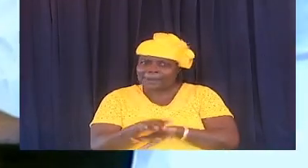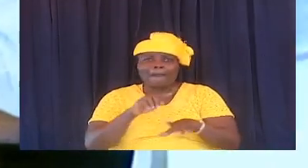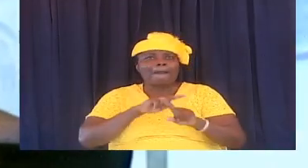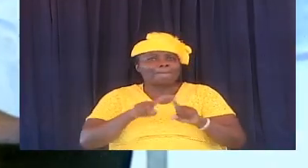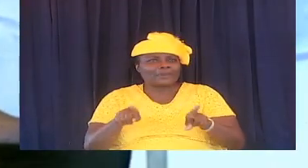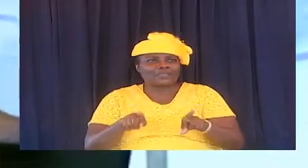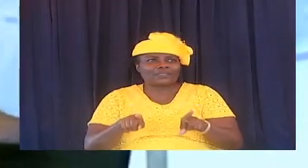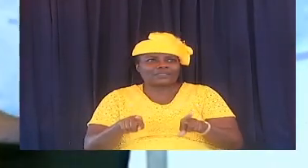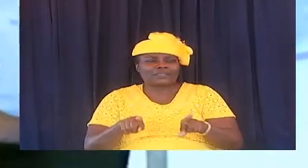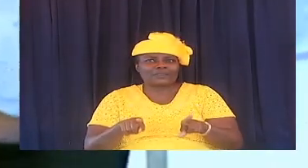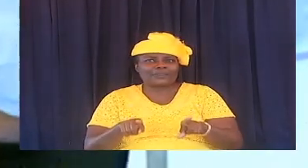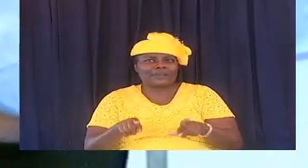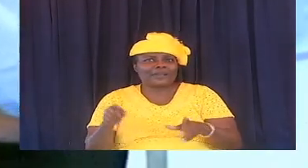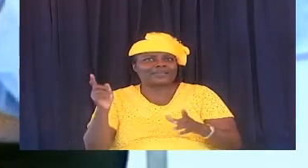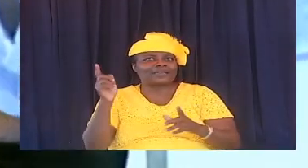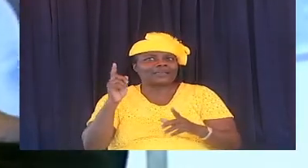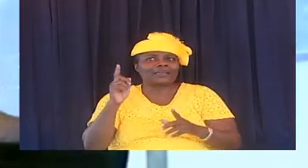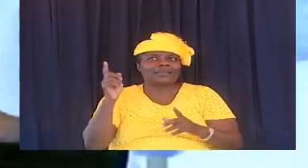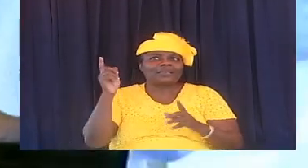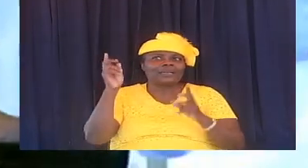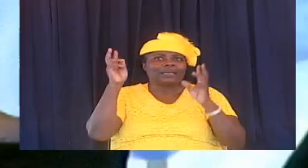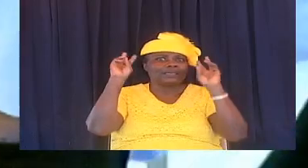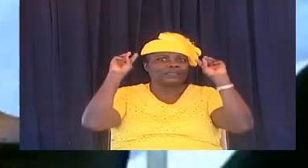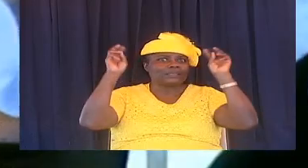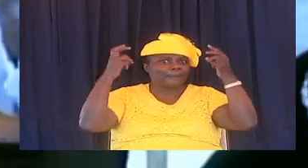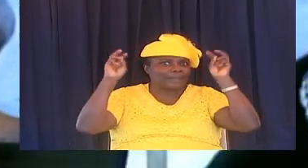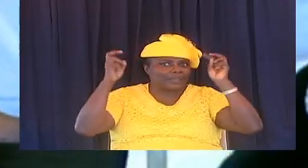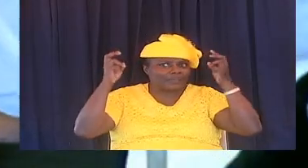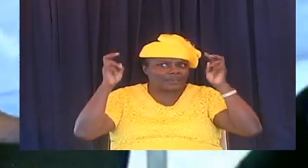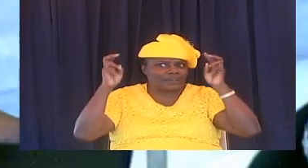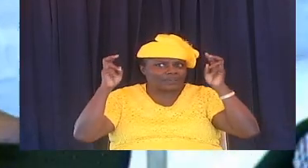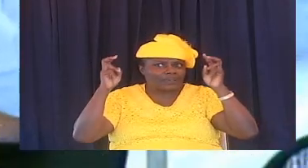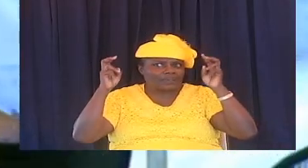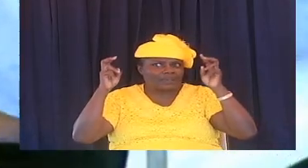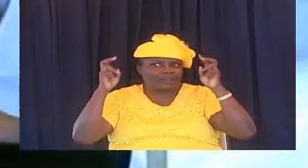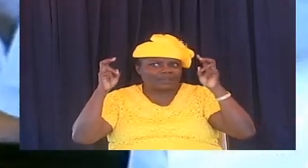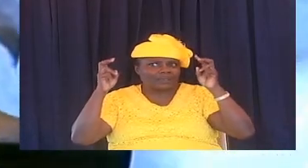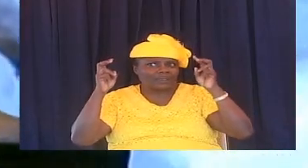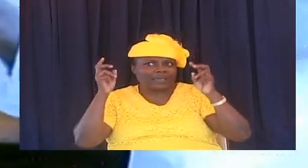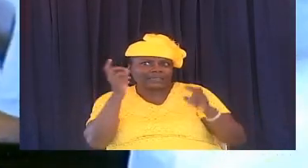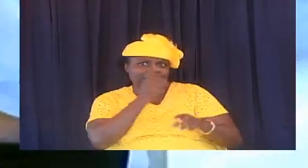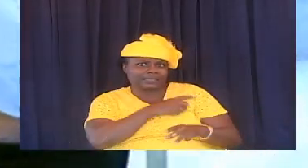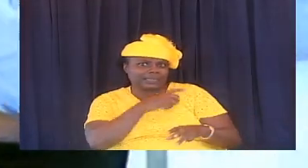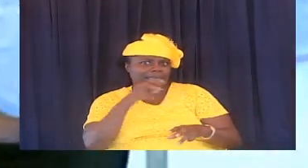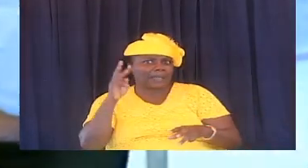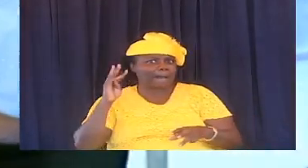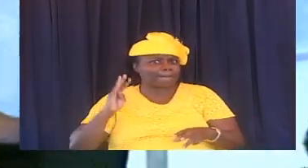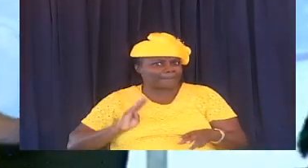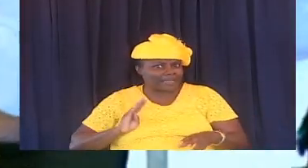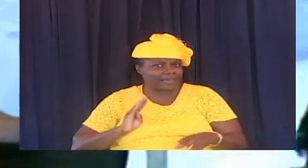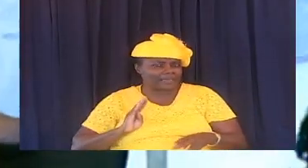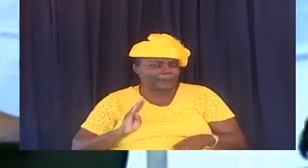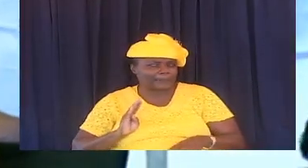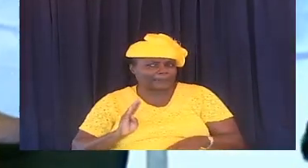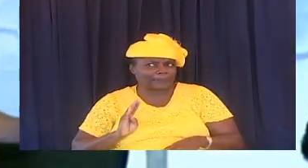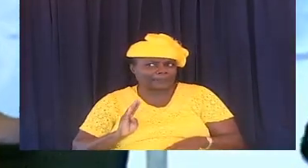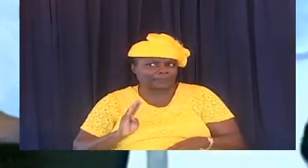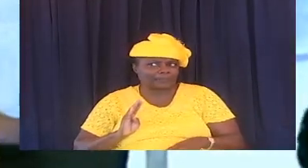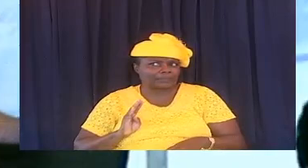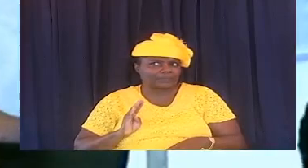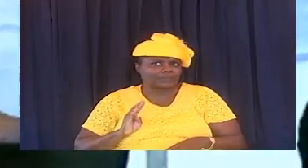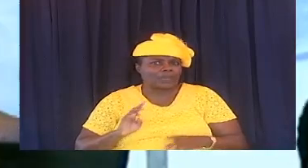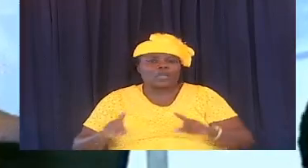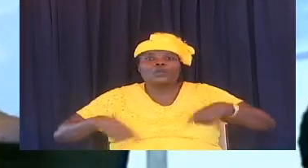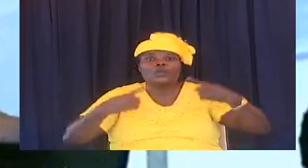on a series with Deacon Marilyn Bailey. And God be praised, we are having a great time. I believe we go again